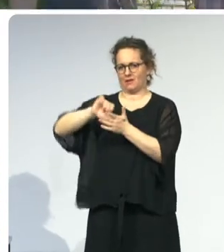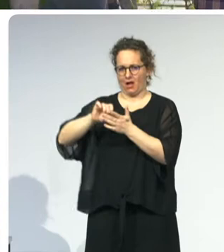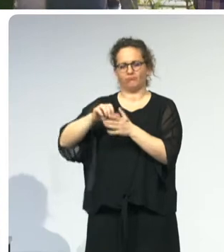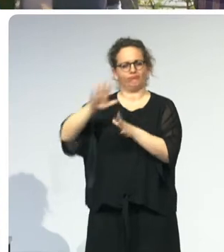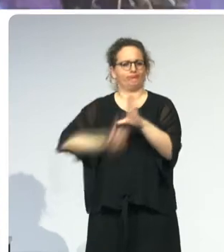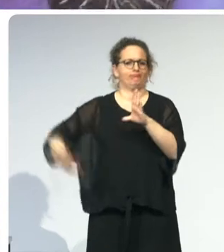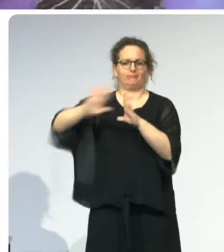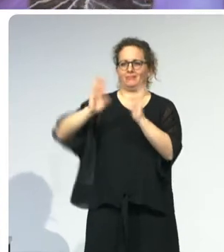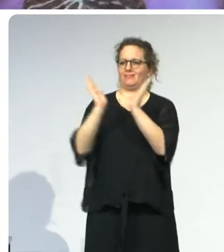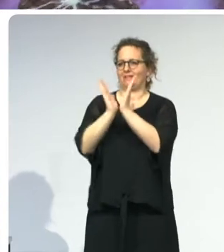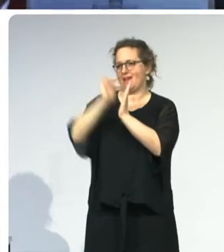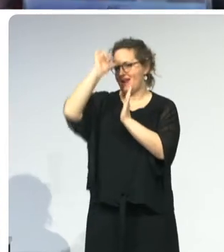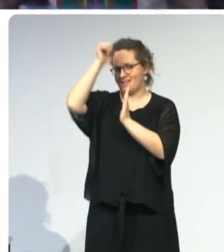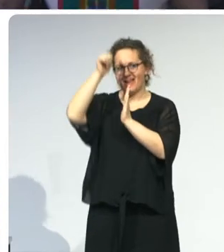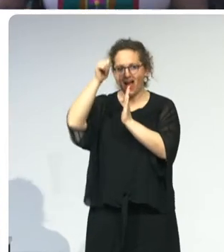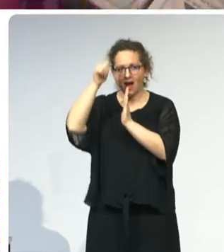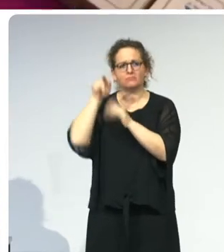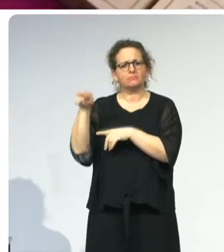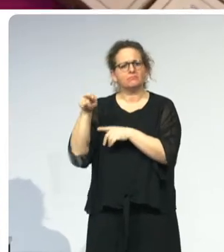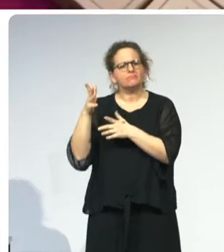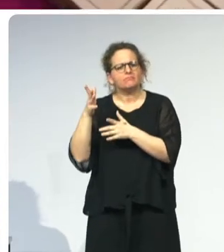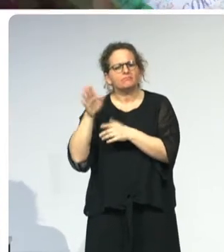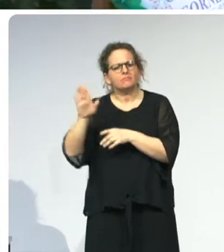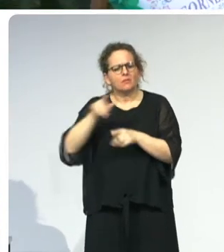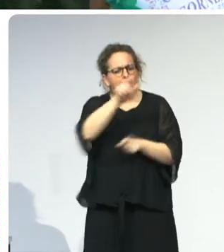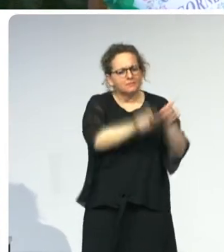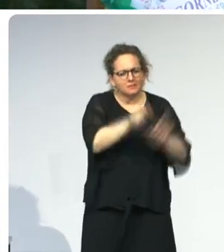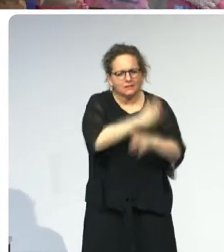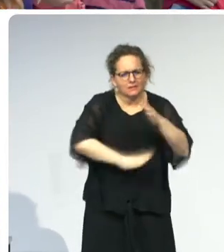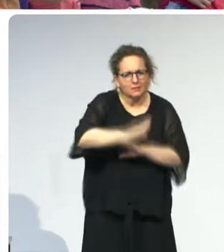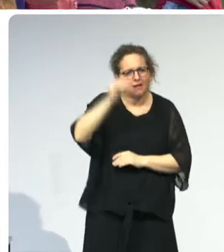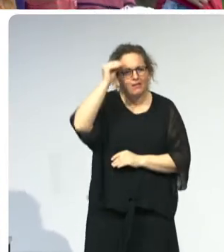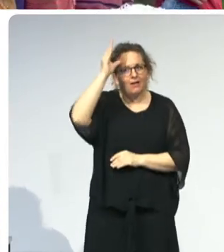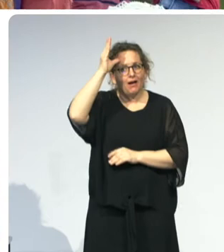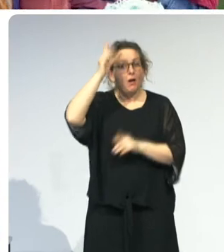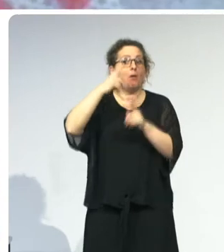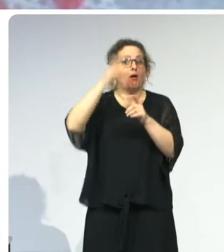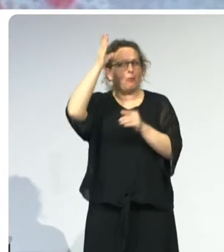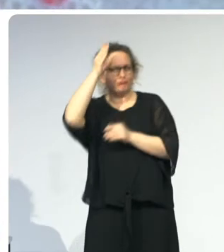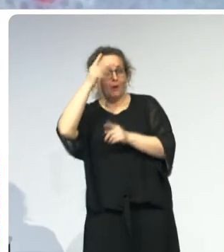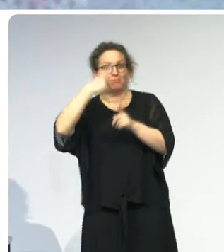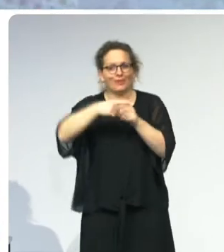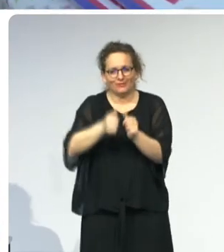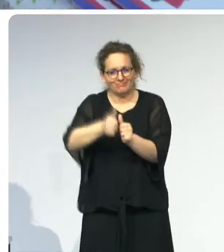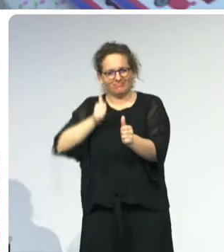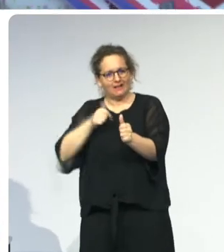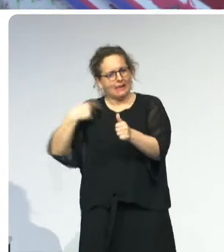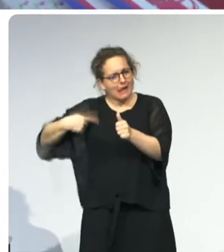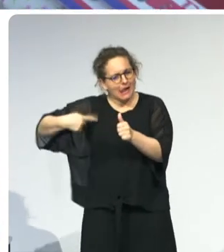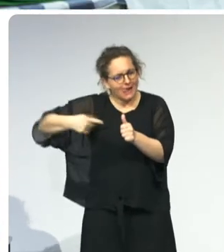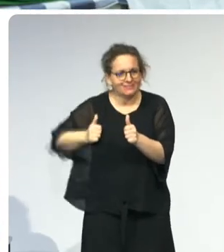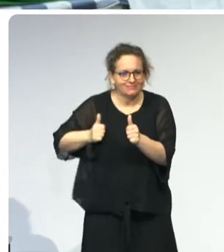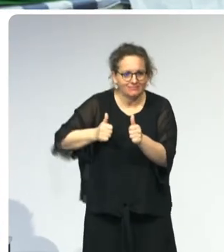of children with intellectual and developmental disabilities. Its free online platform offers